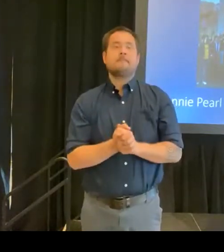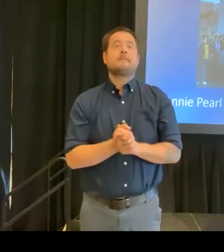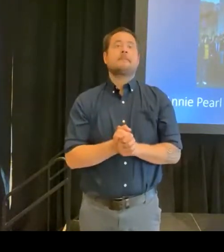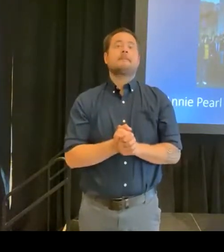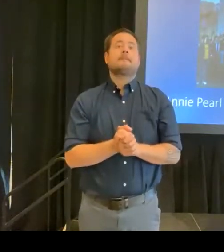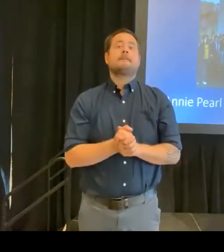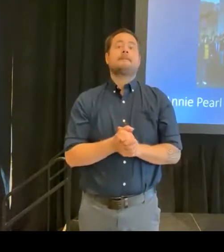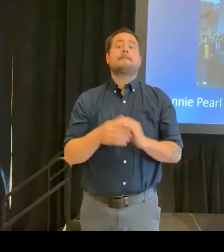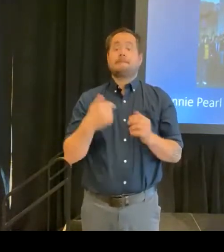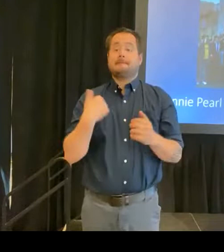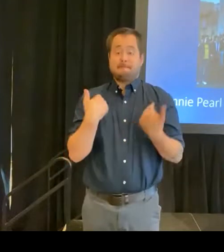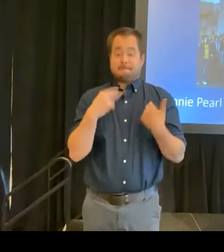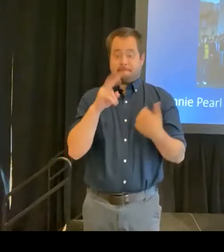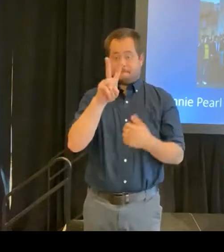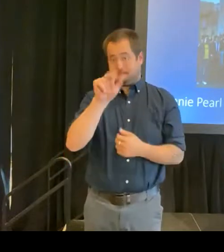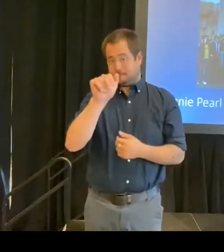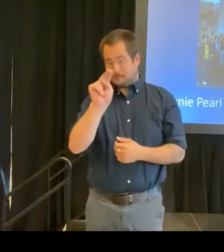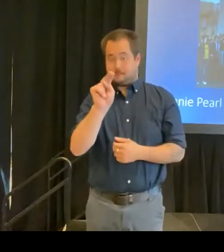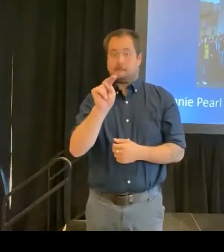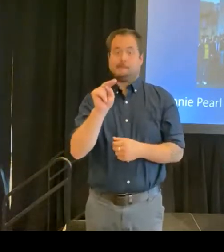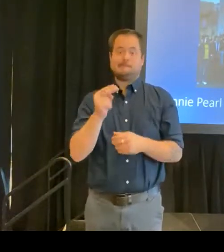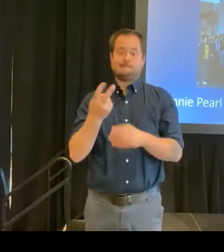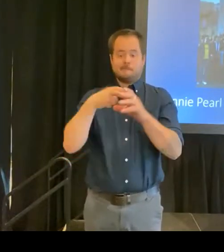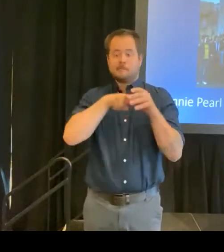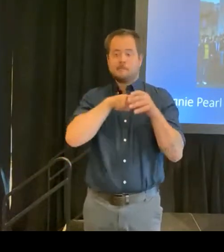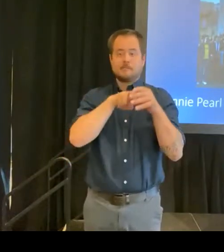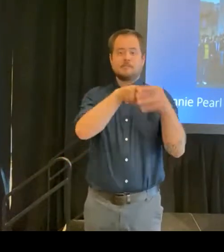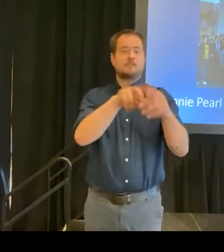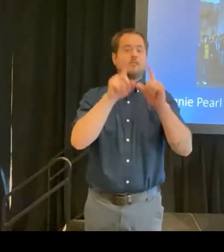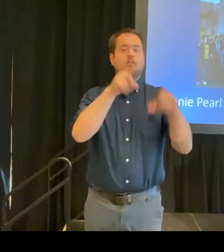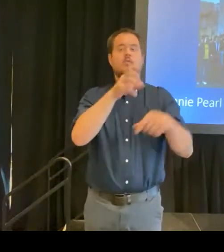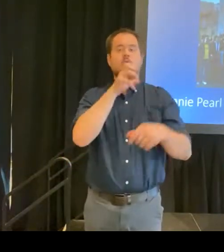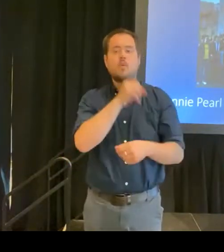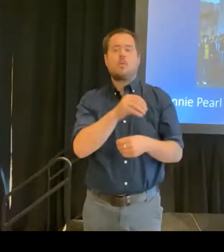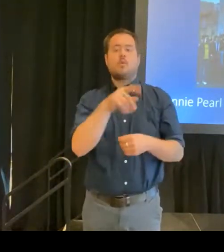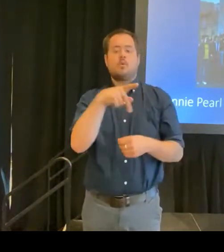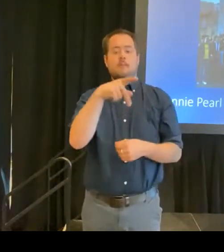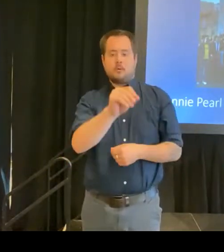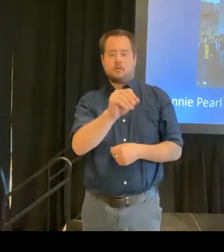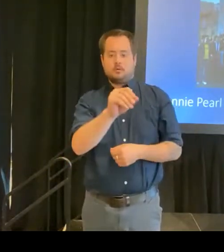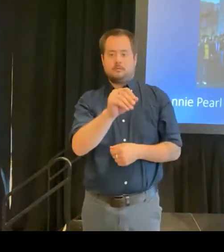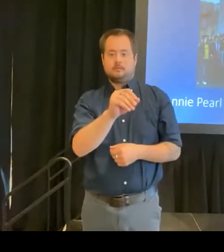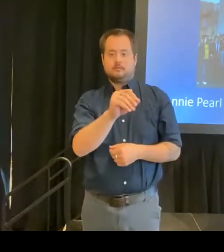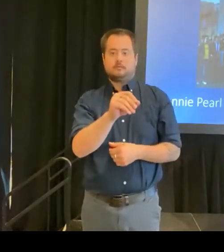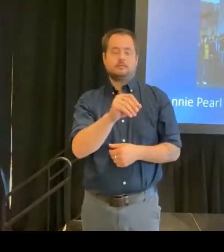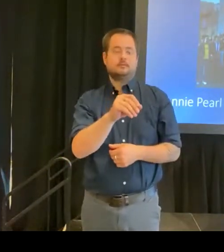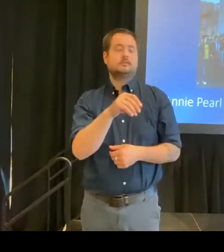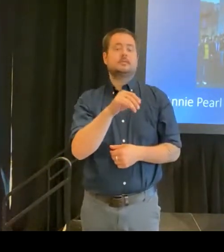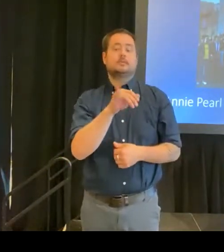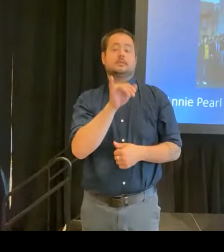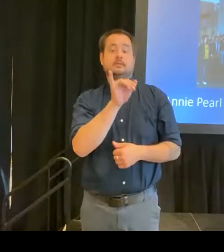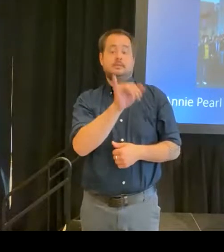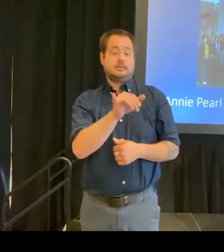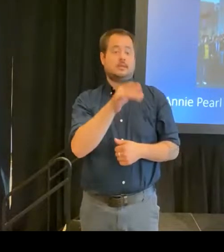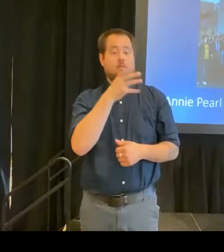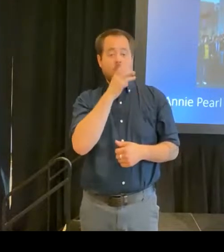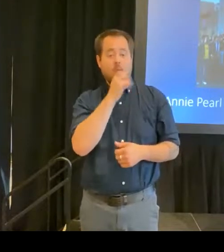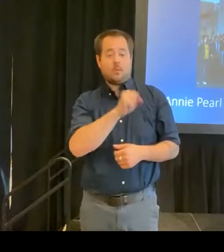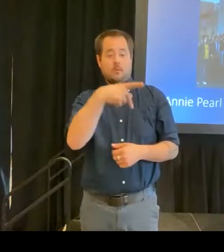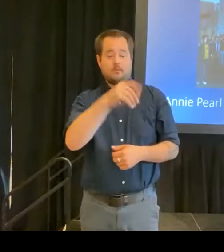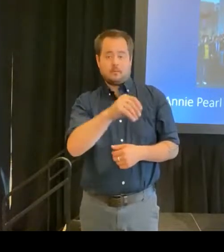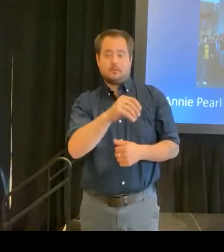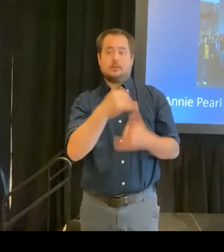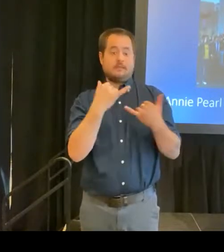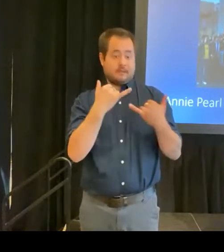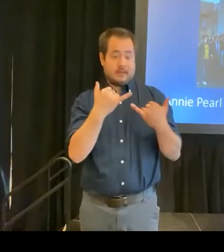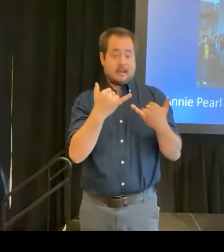they took us in a van up to where the old post office used to be in Birmingham. It's now the federal